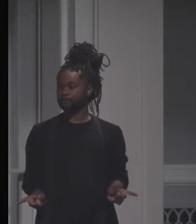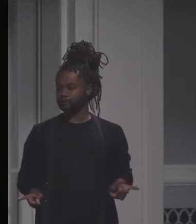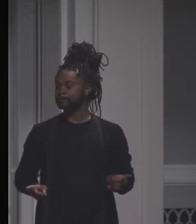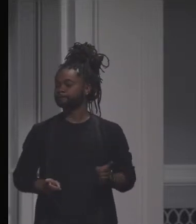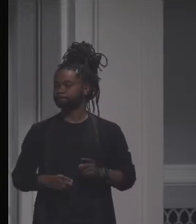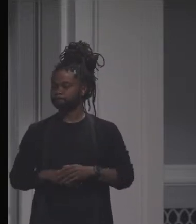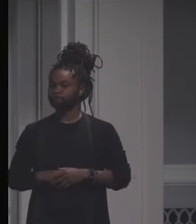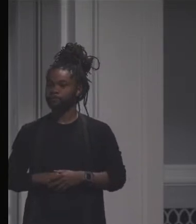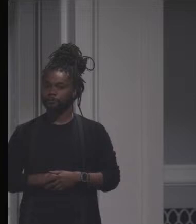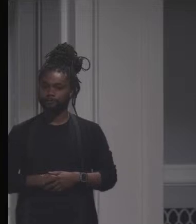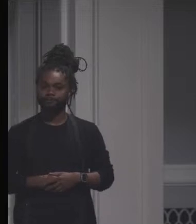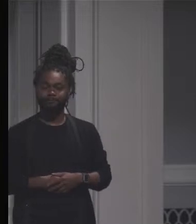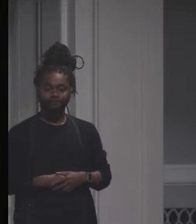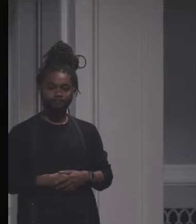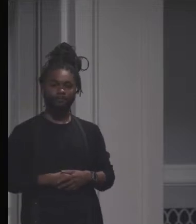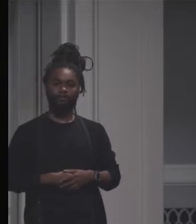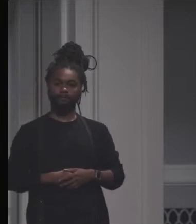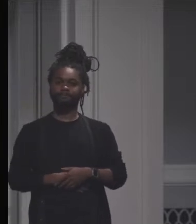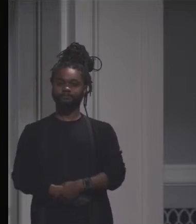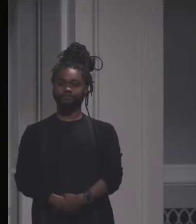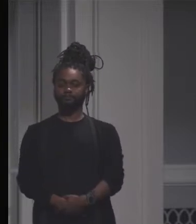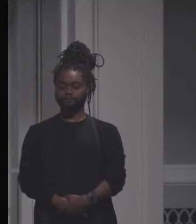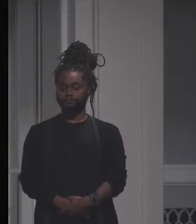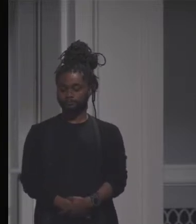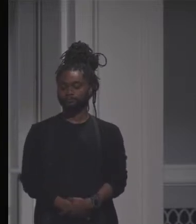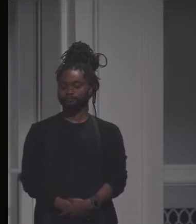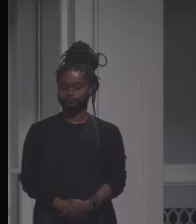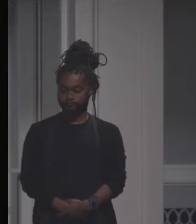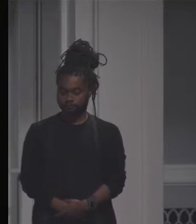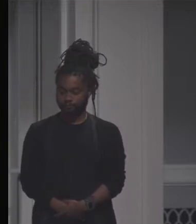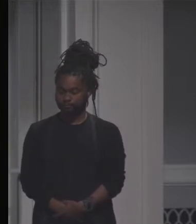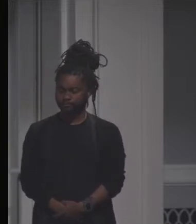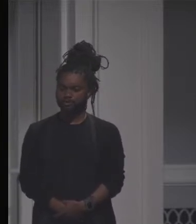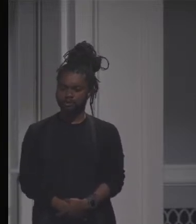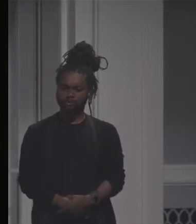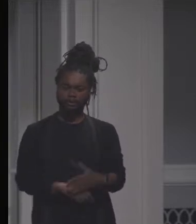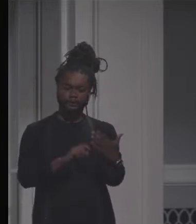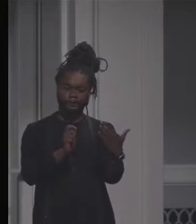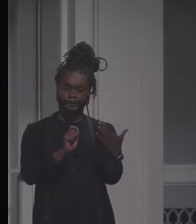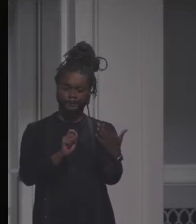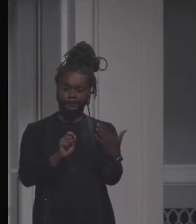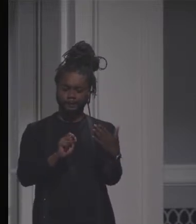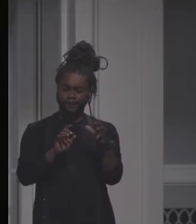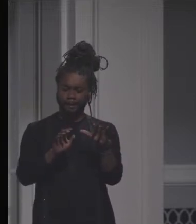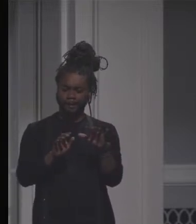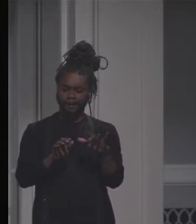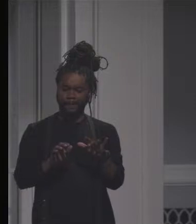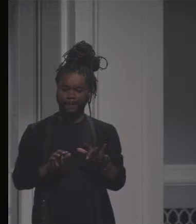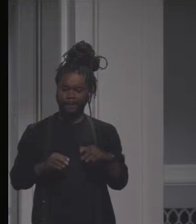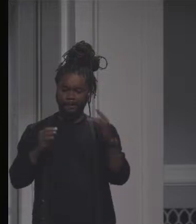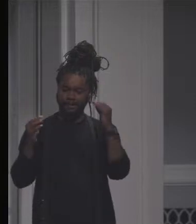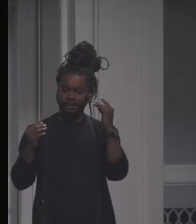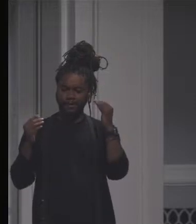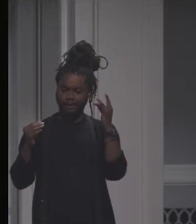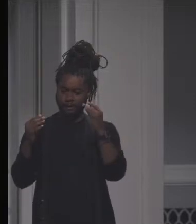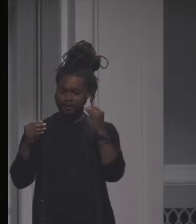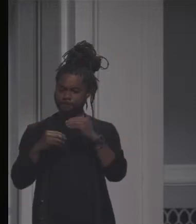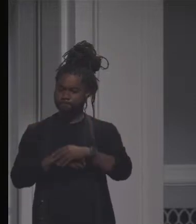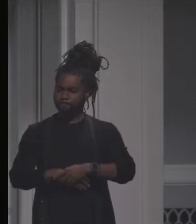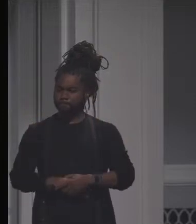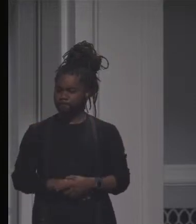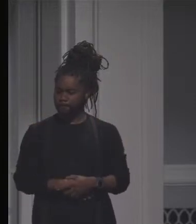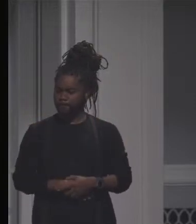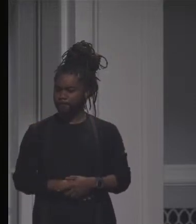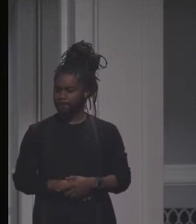And actually, as I got towards the end of the book, so I'd already done all this thinking and all this work, I